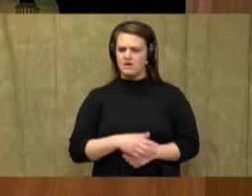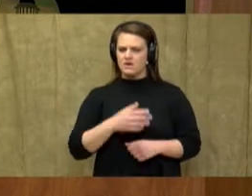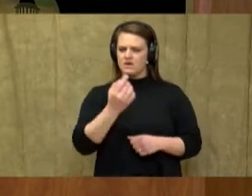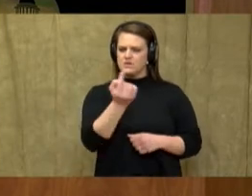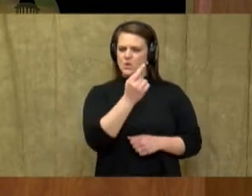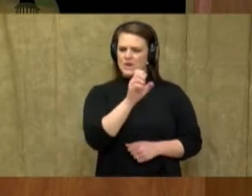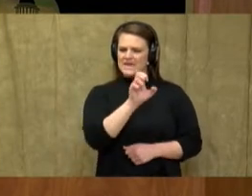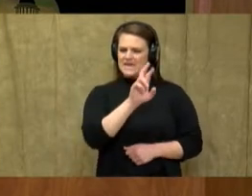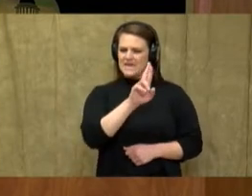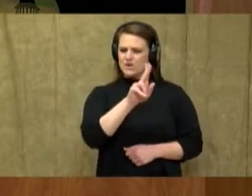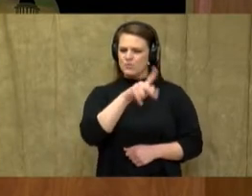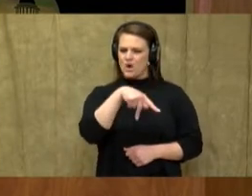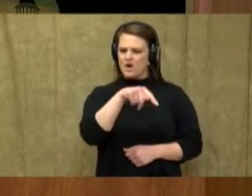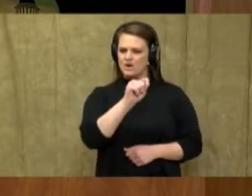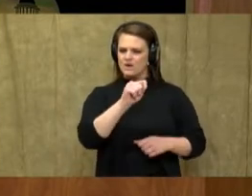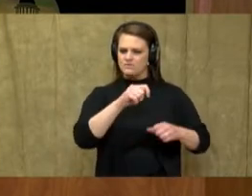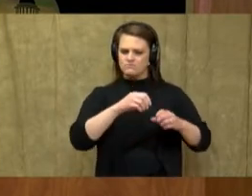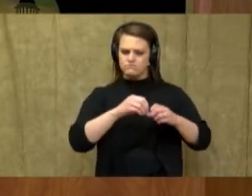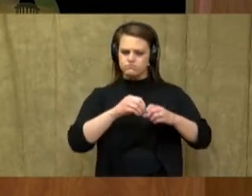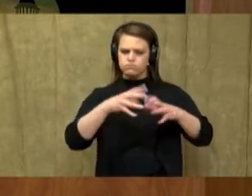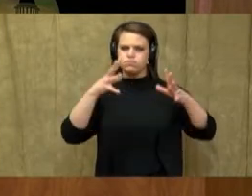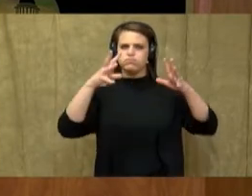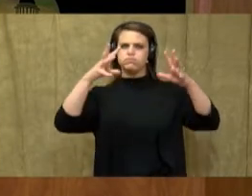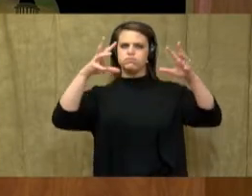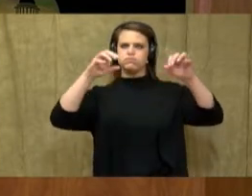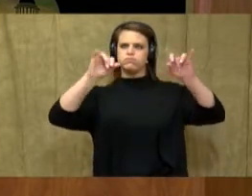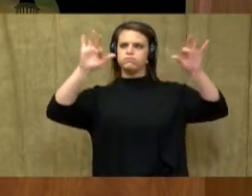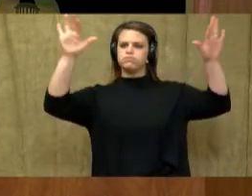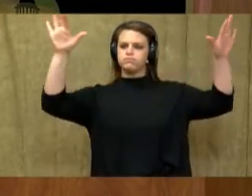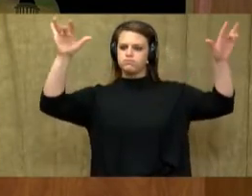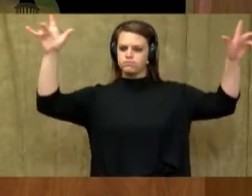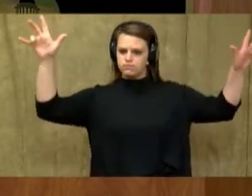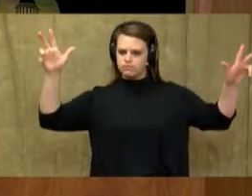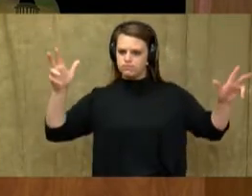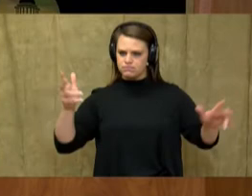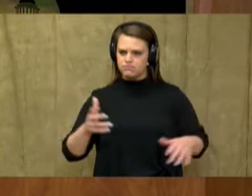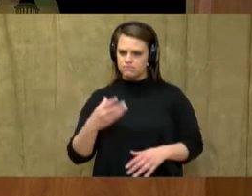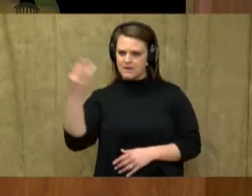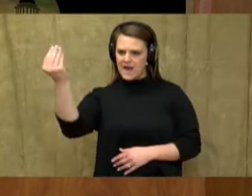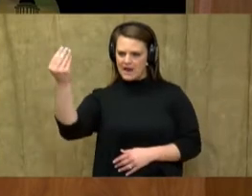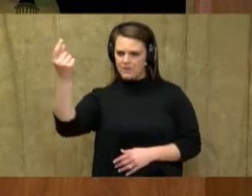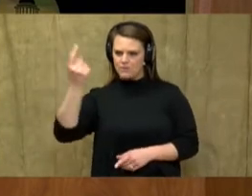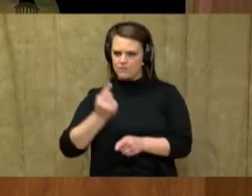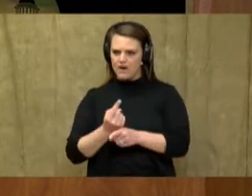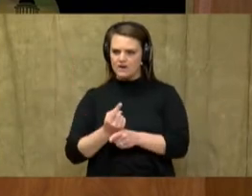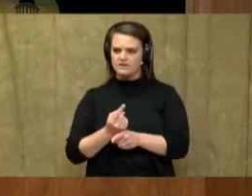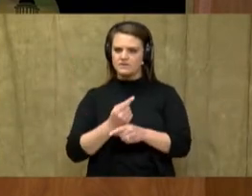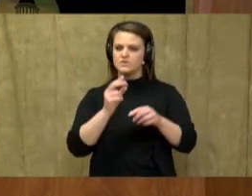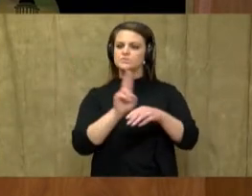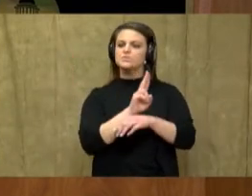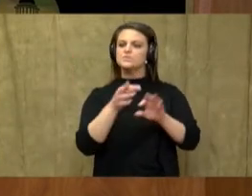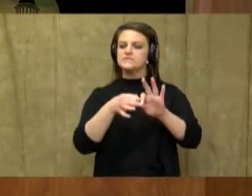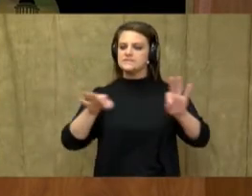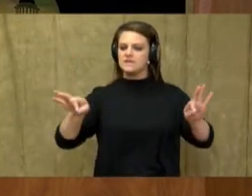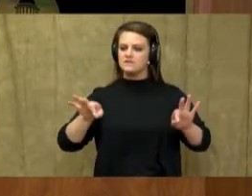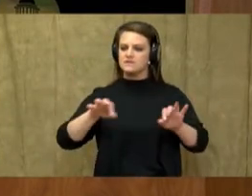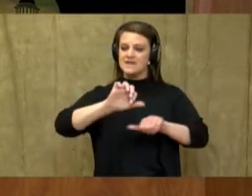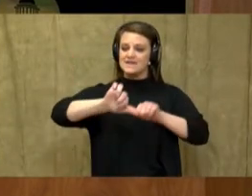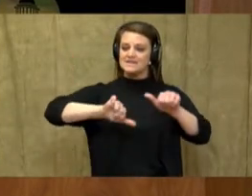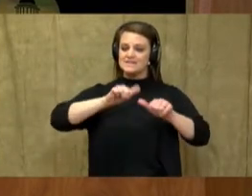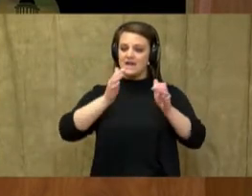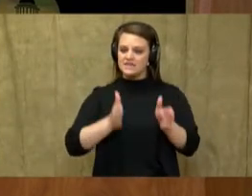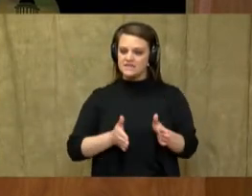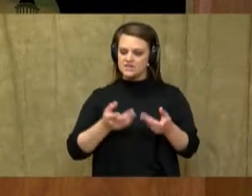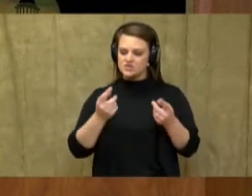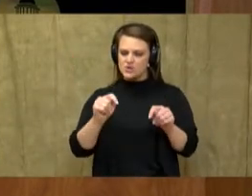something erupts, it sends things flying, it bursts out. Here it is used in a sentence. Scientists try to